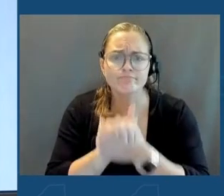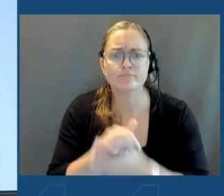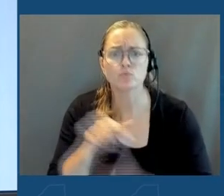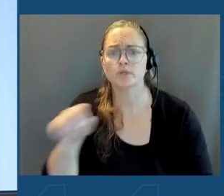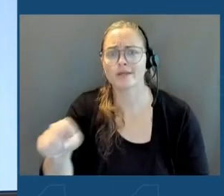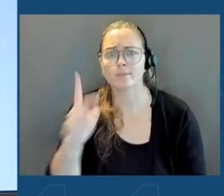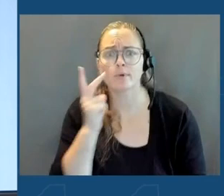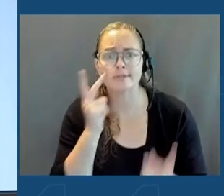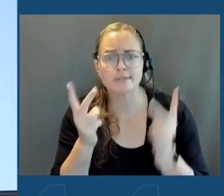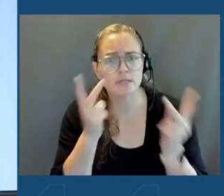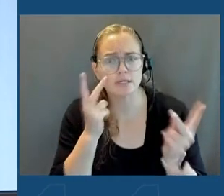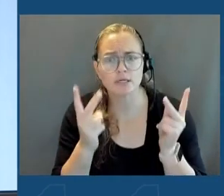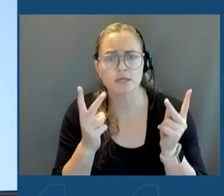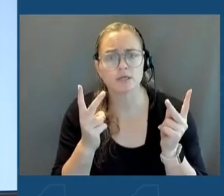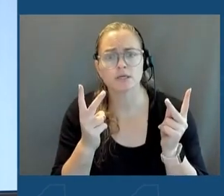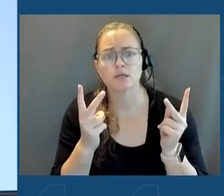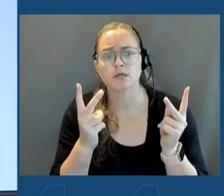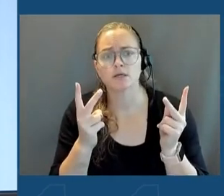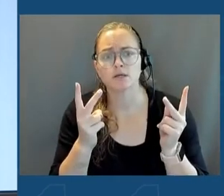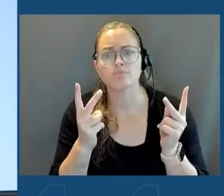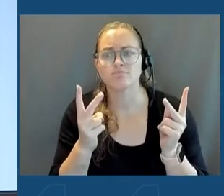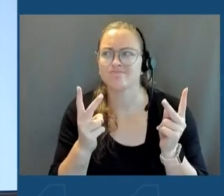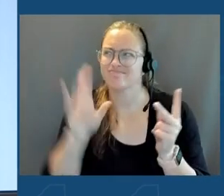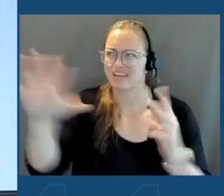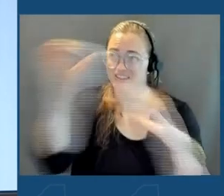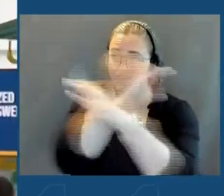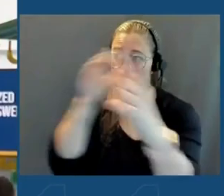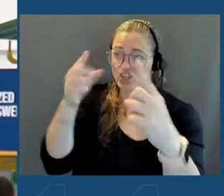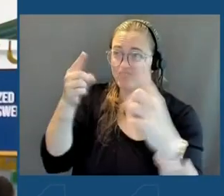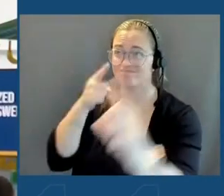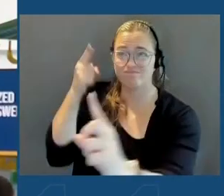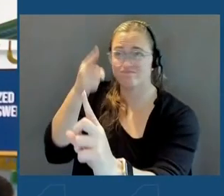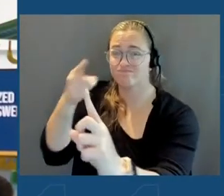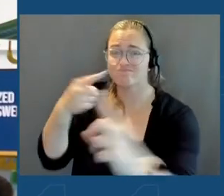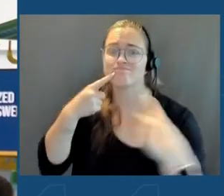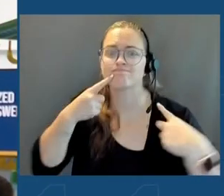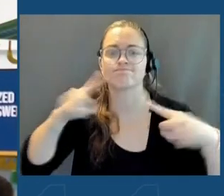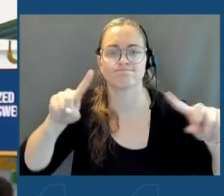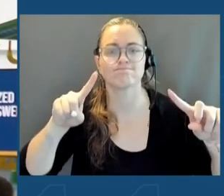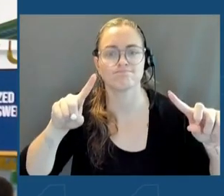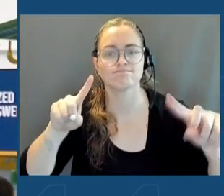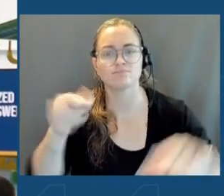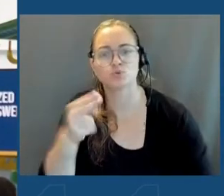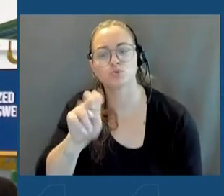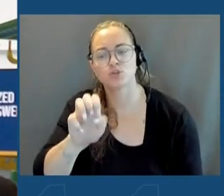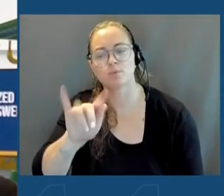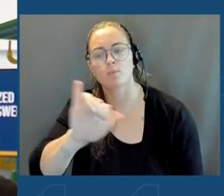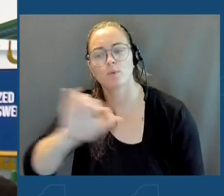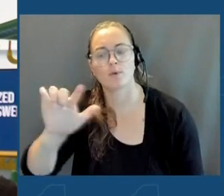seeing the realization of his vision as well. Shane Broadwell.